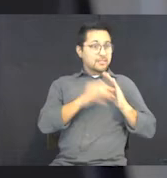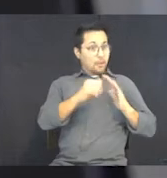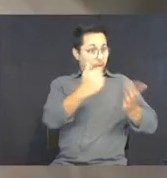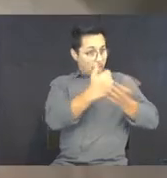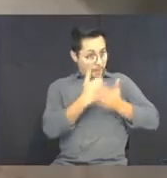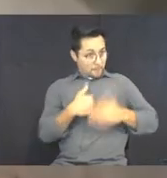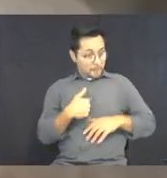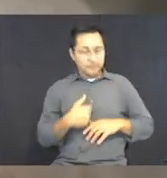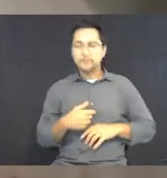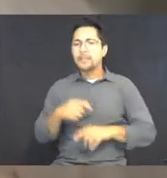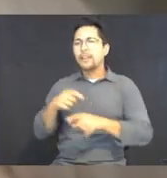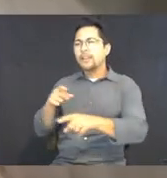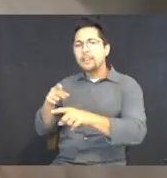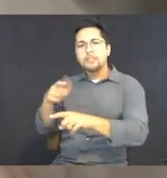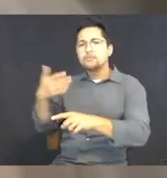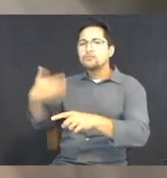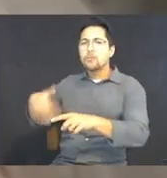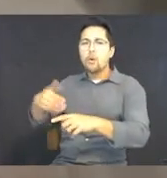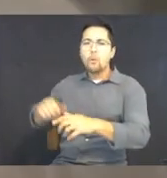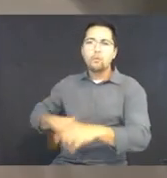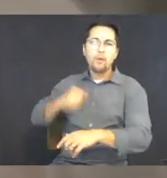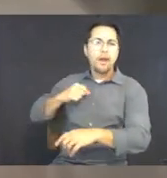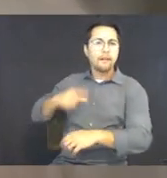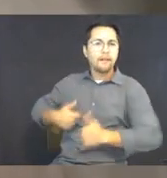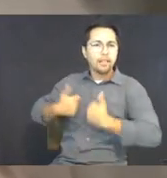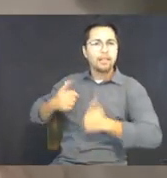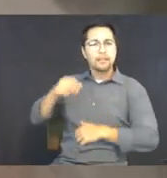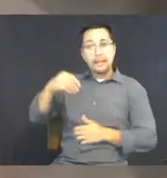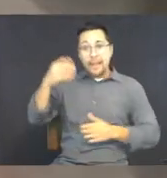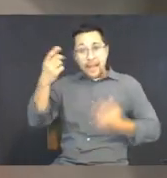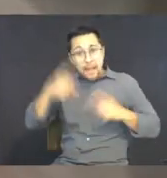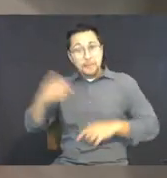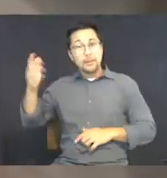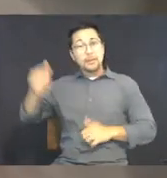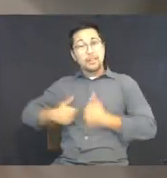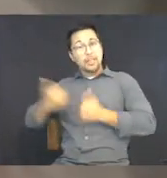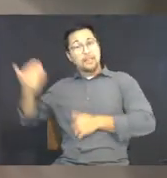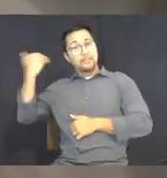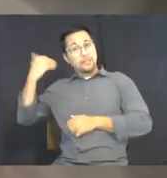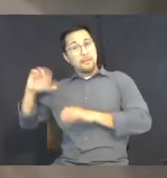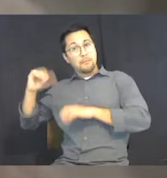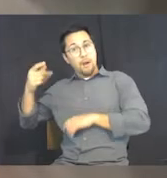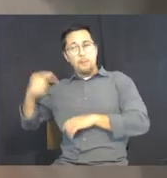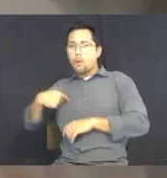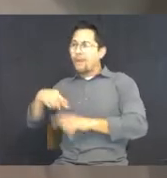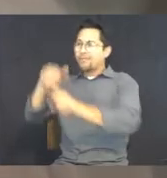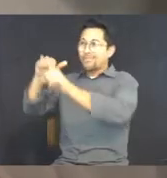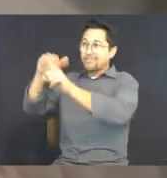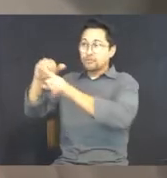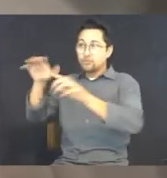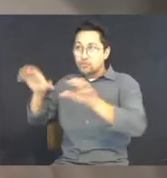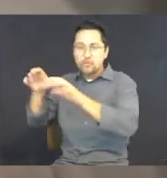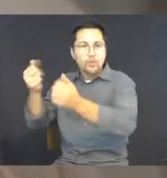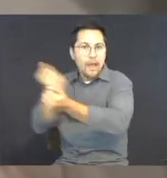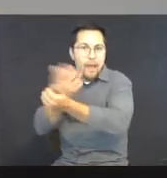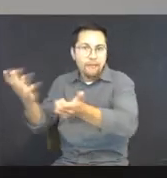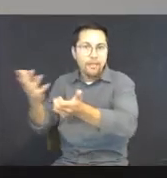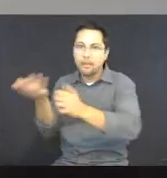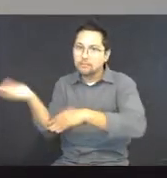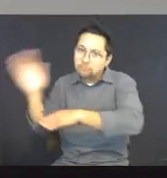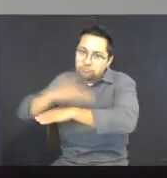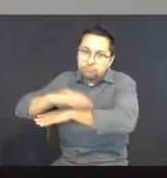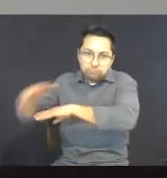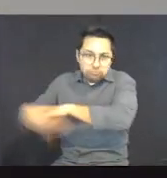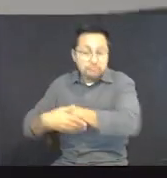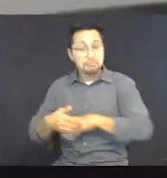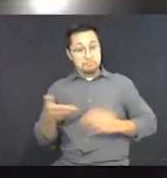Any kind of change for Steve has to be predictable, and he has to buy into the process.